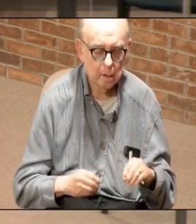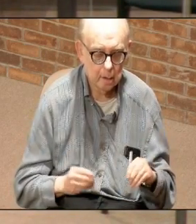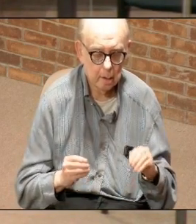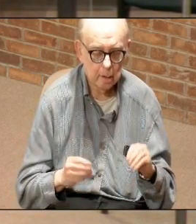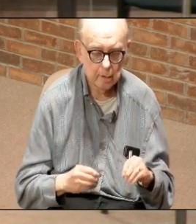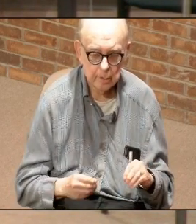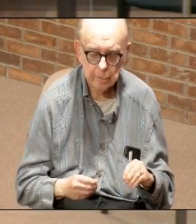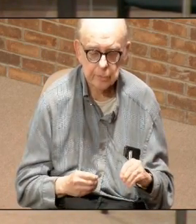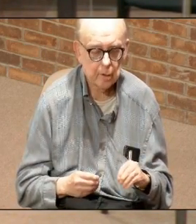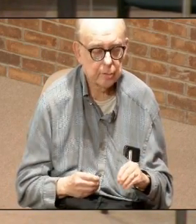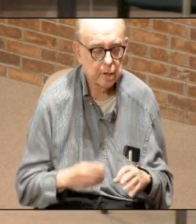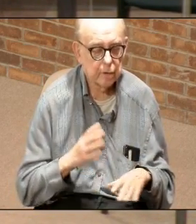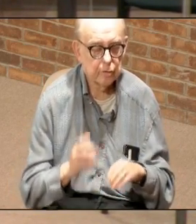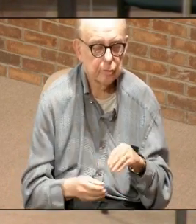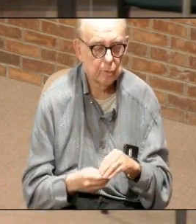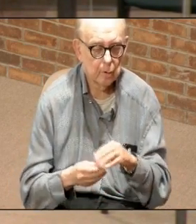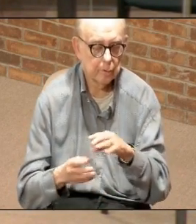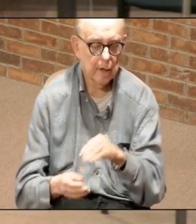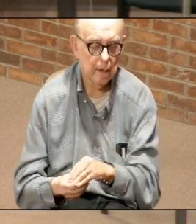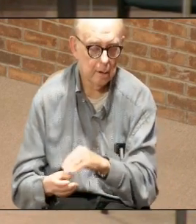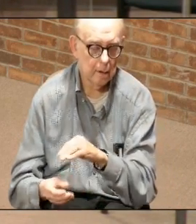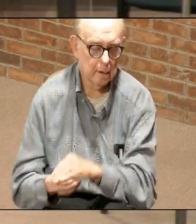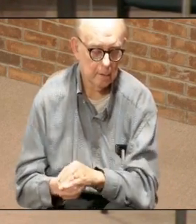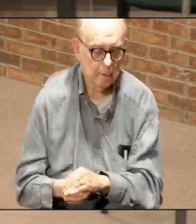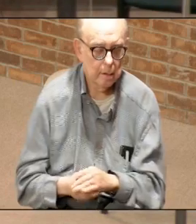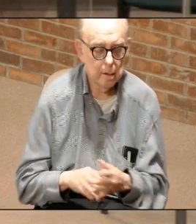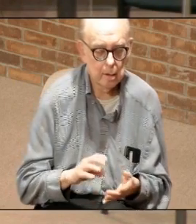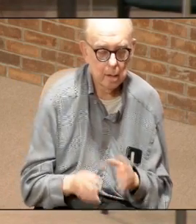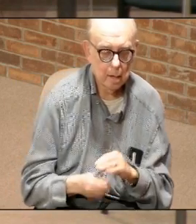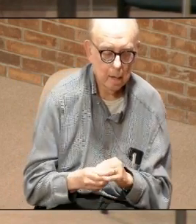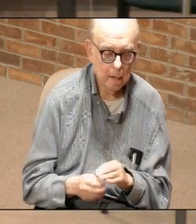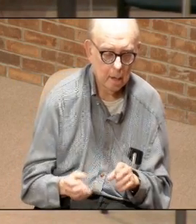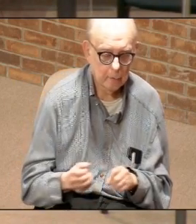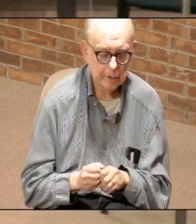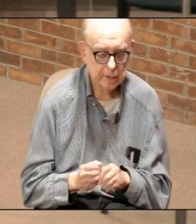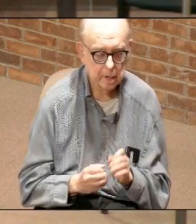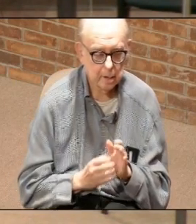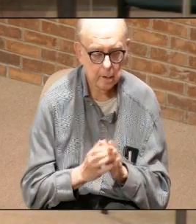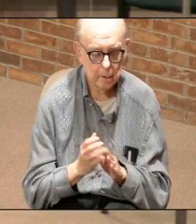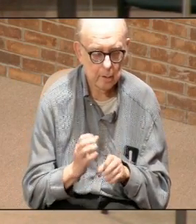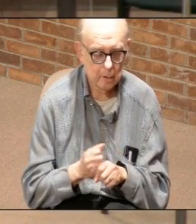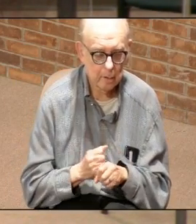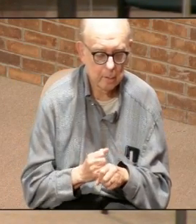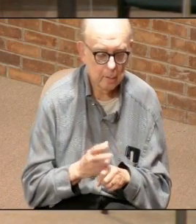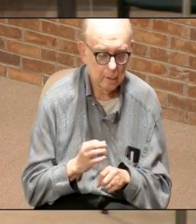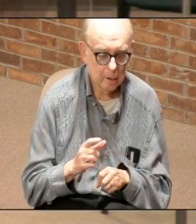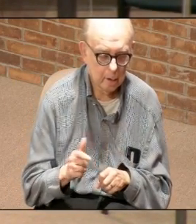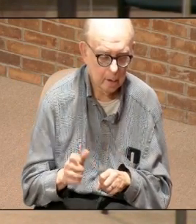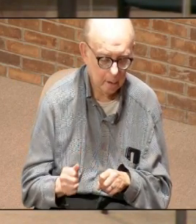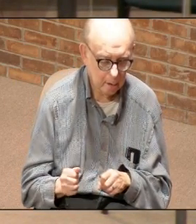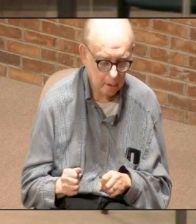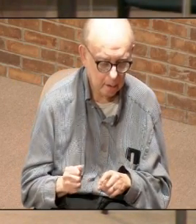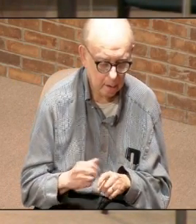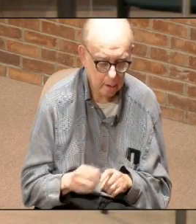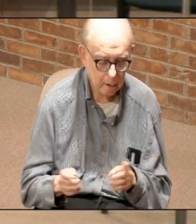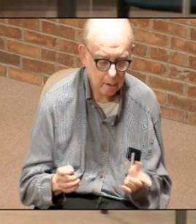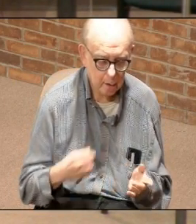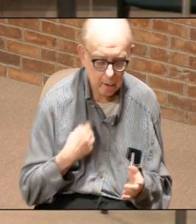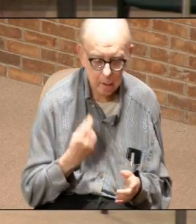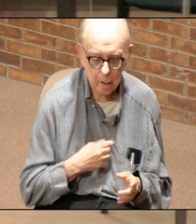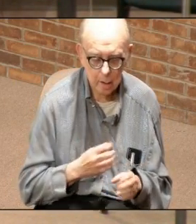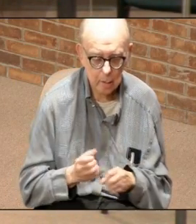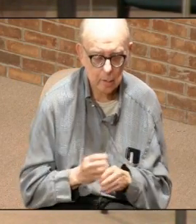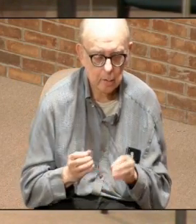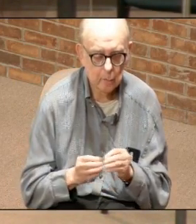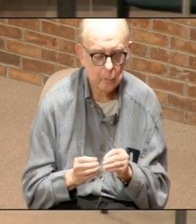mutate. And as our cells mutate, we get cancer, we get the flu, we get the cold, and we're going to